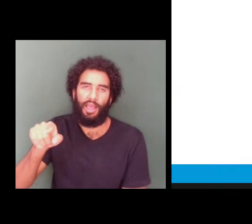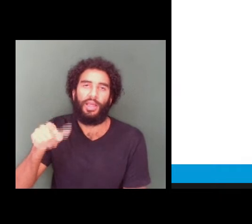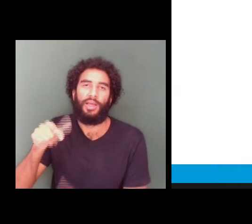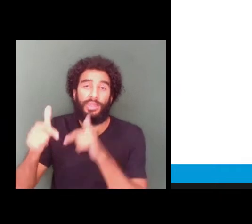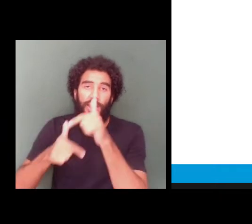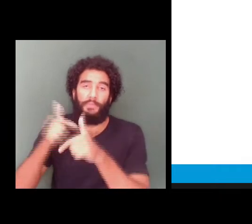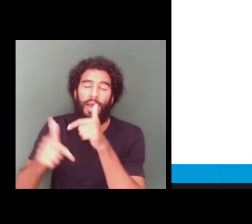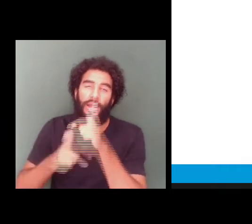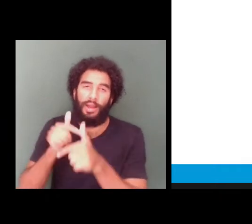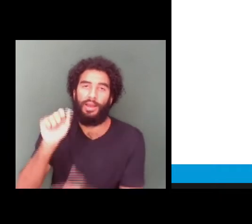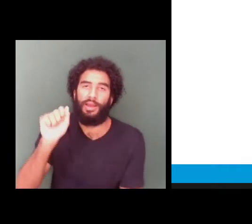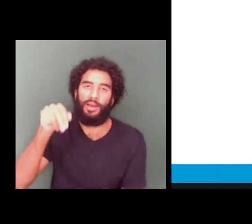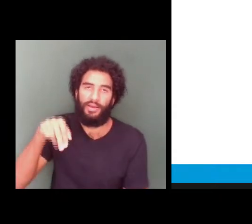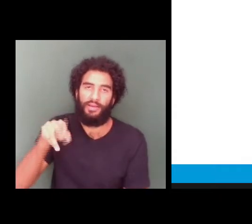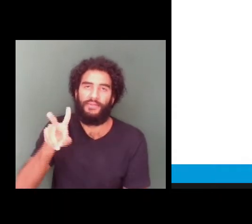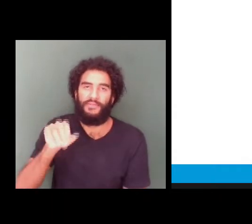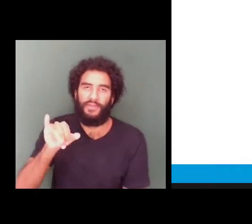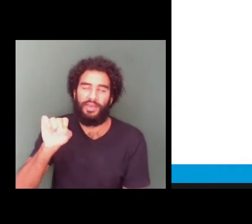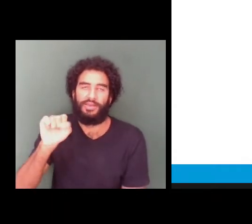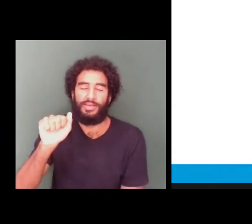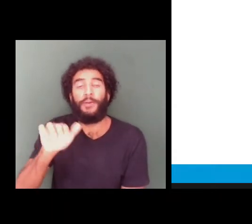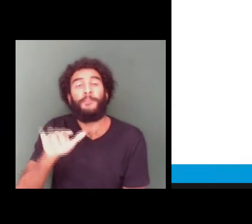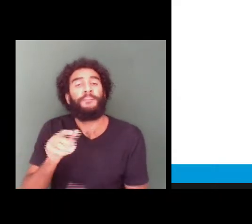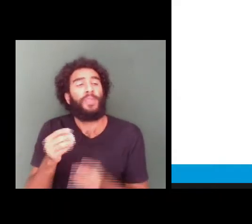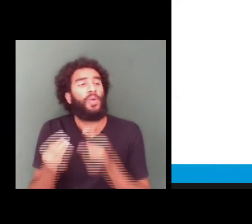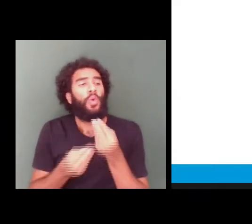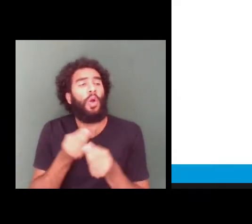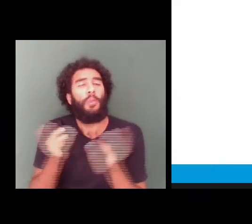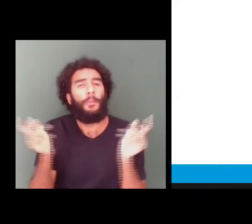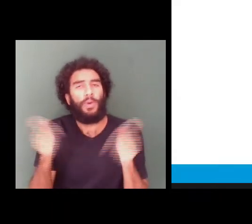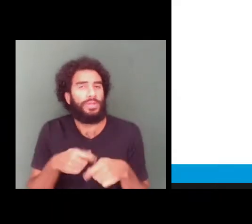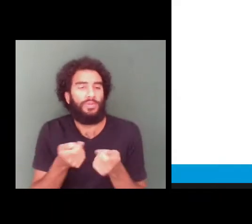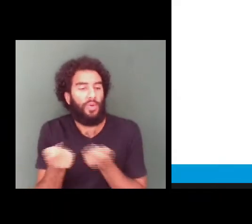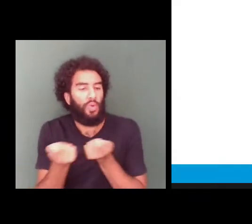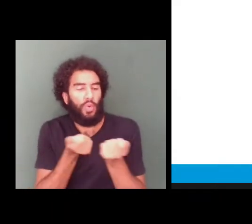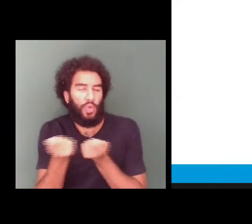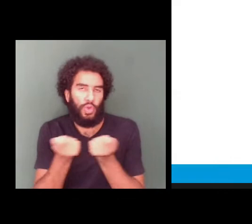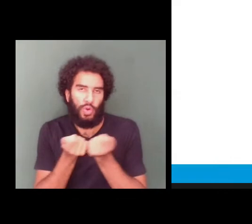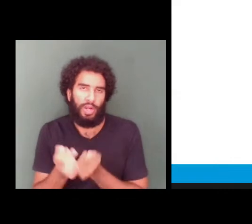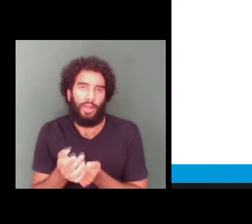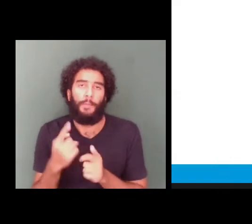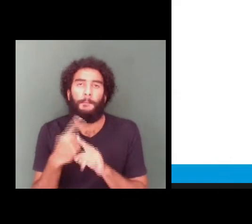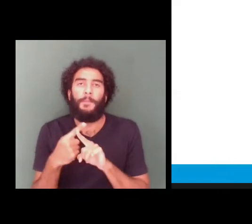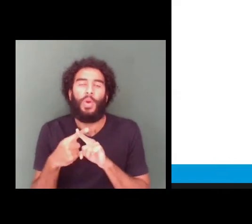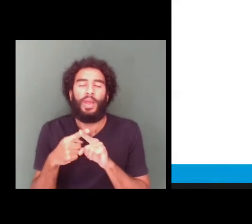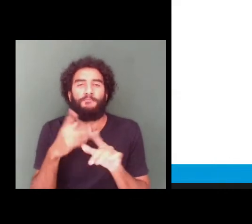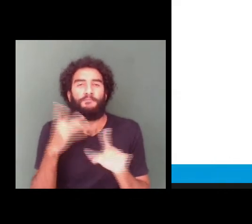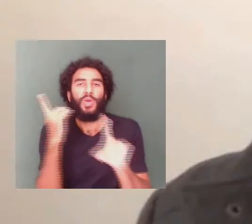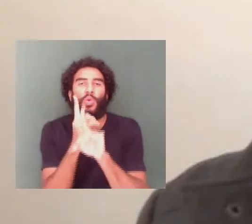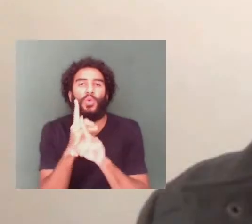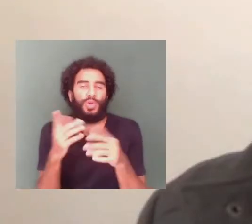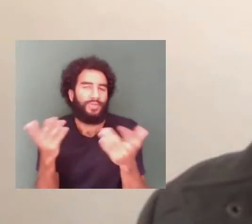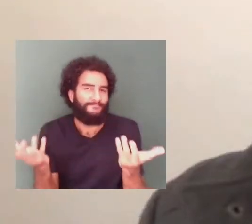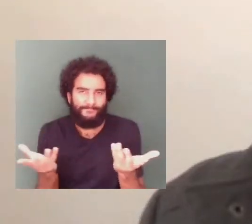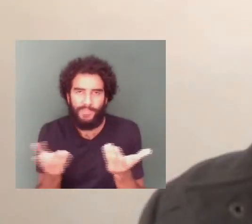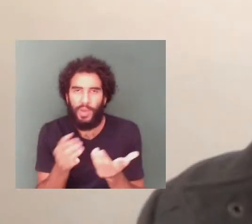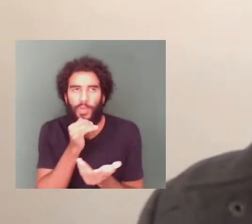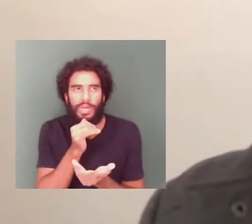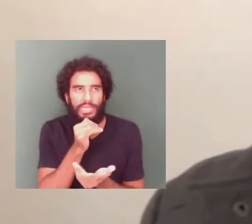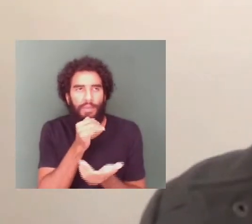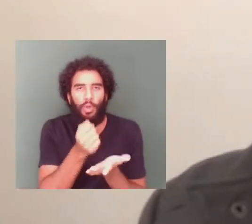Anvisa. How can we monitor these types of products? Because when we find